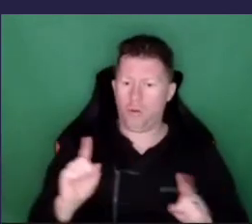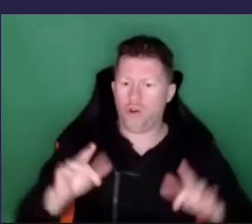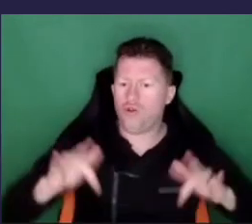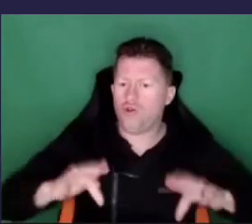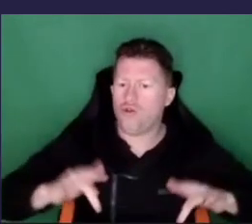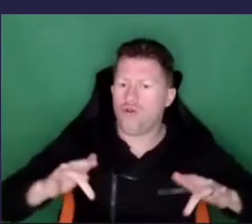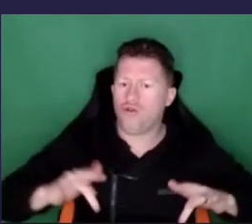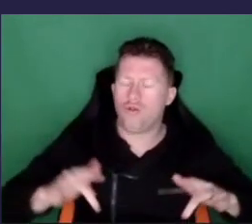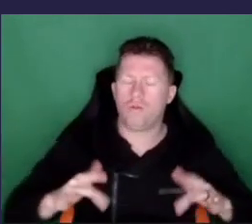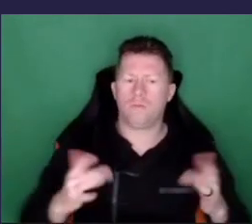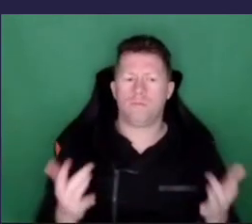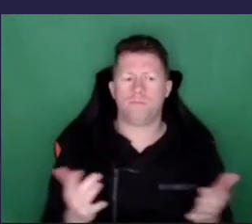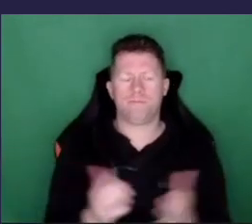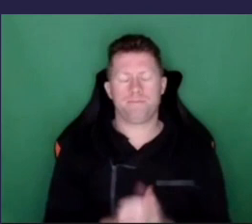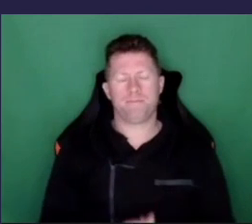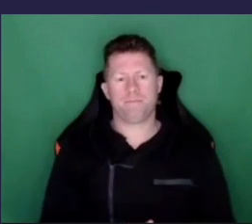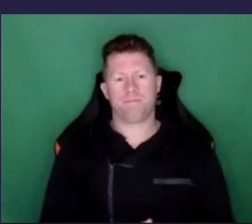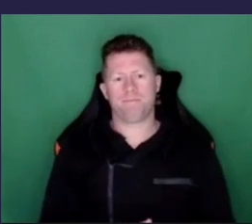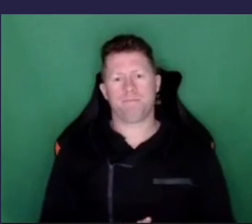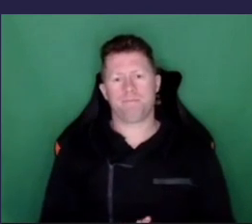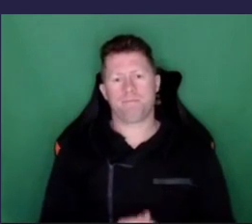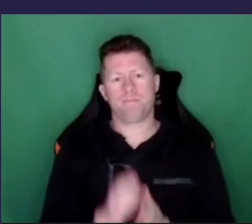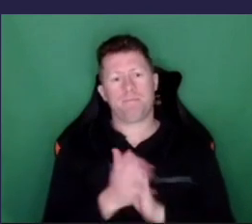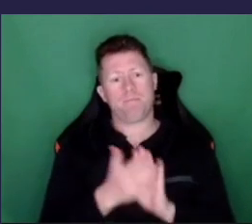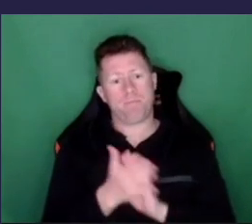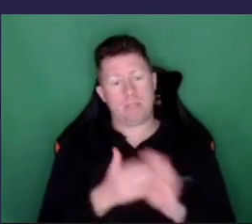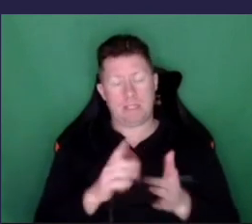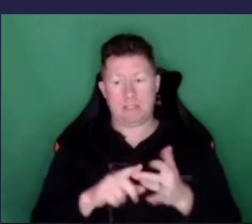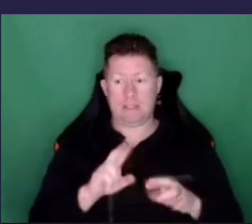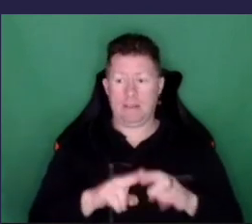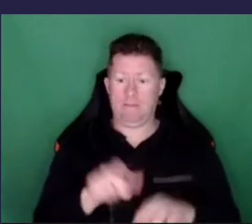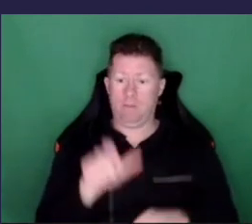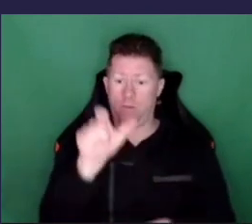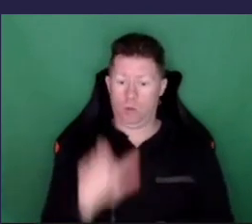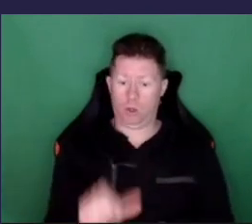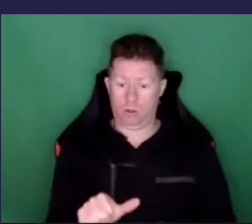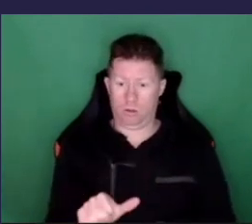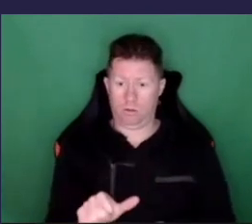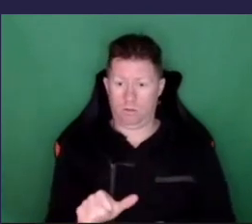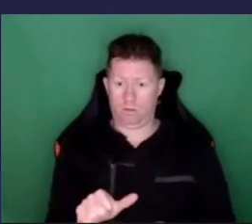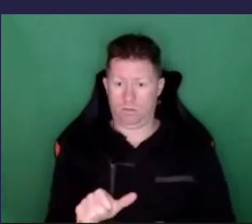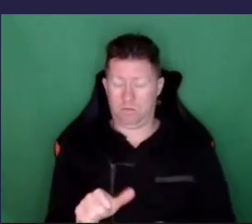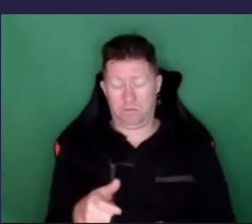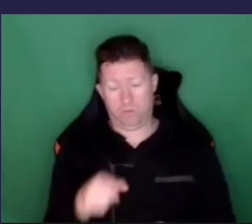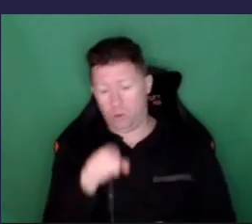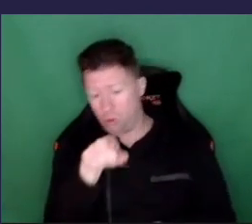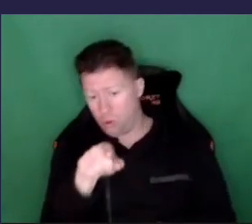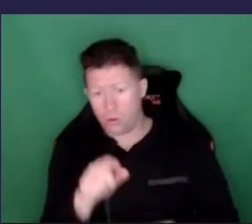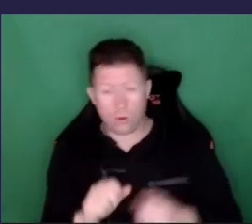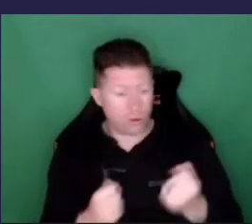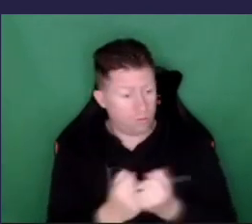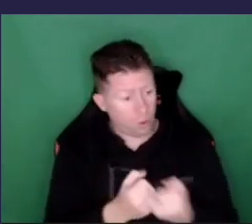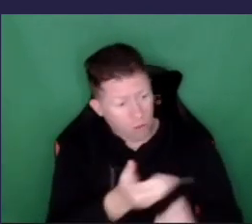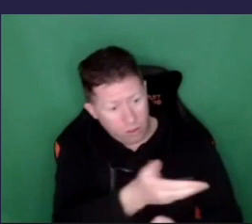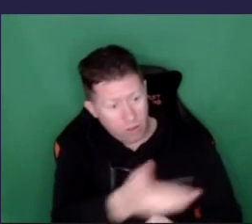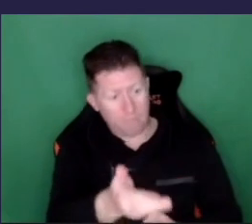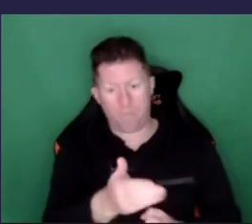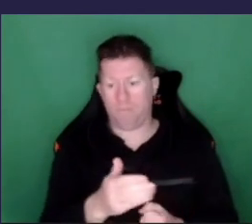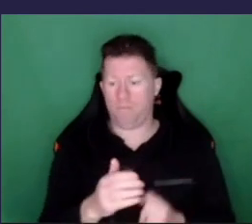think if that's the case for the person you're supporting, whether it's a family member or someone you're